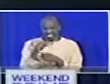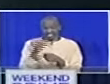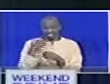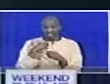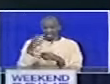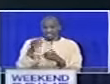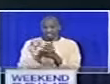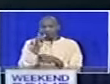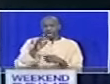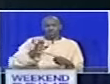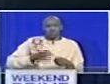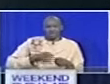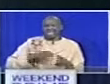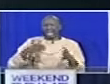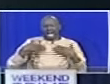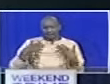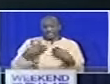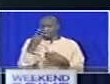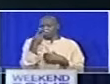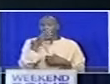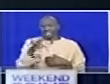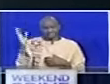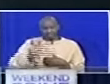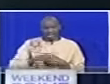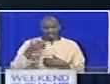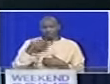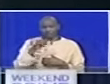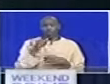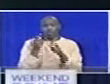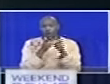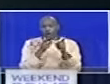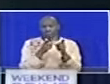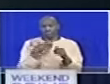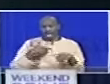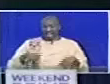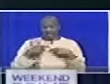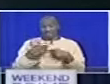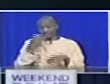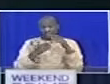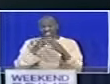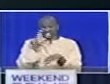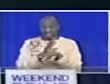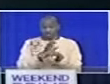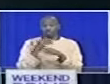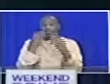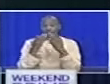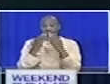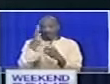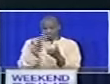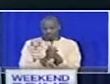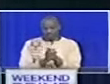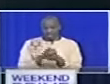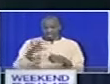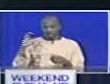One woman was so grateful that her two sons had returned from the war alive that she built a church to thank God. Eleanor Cole